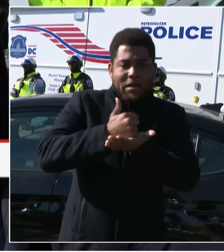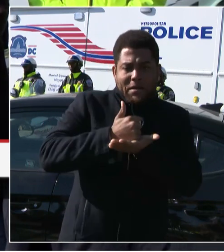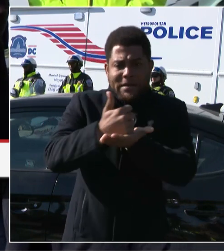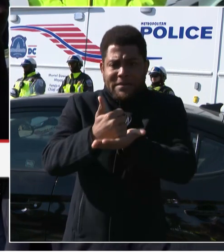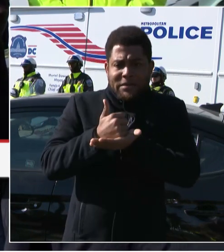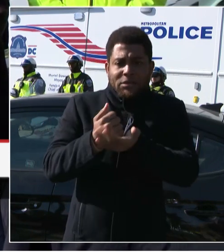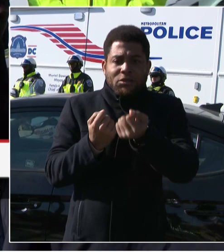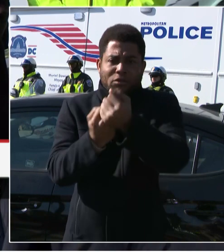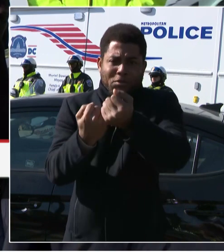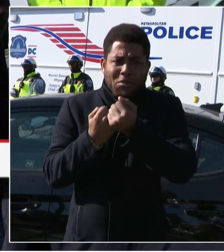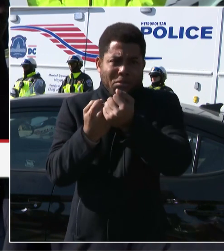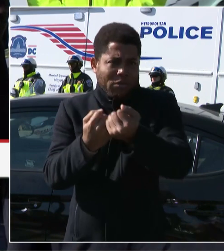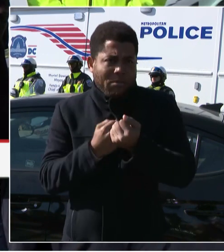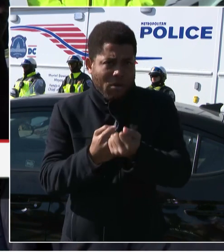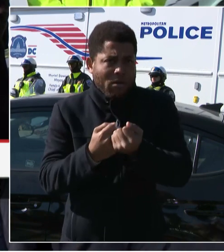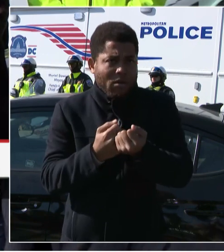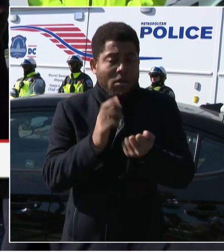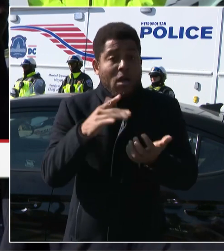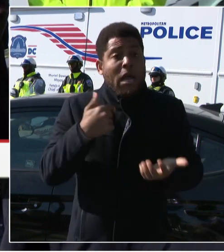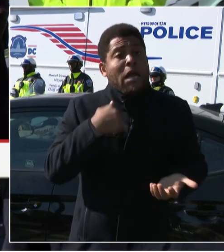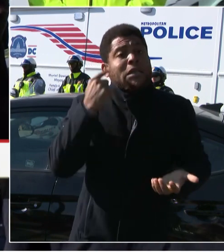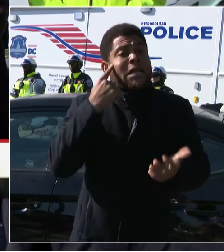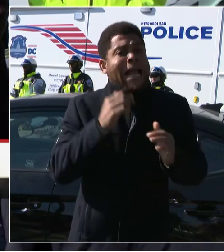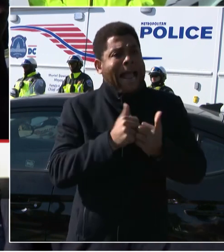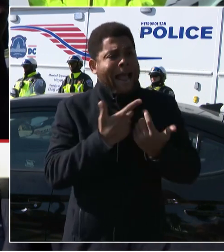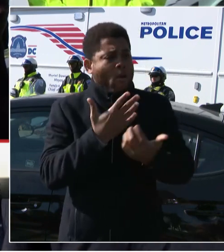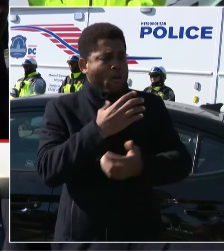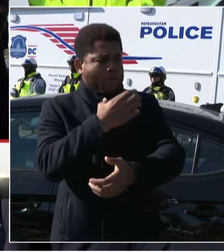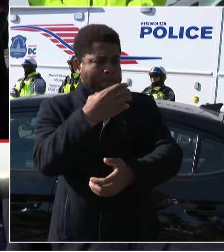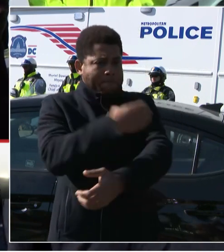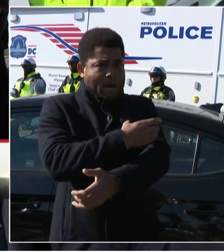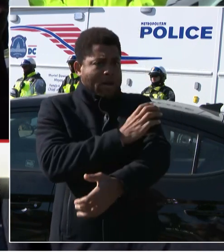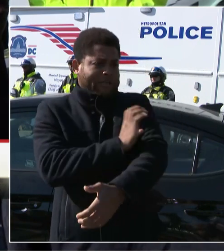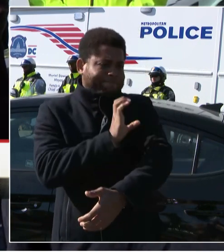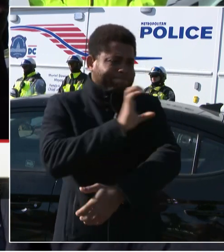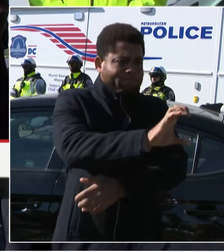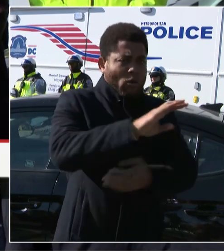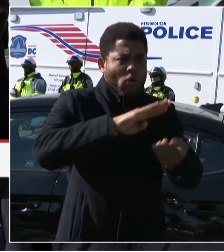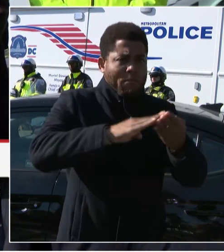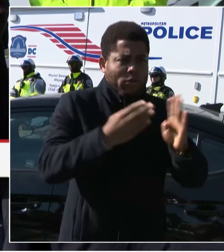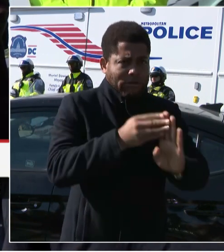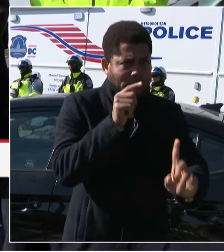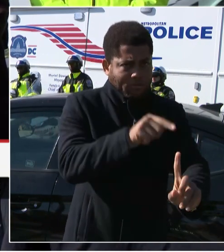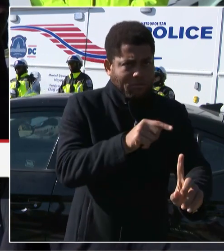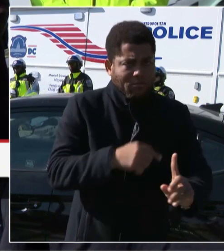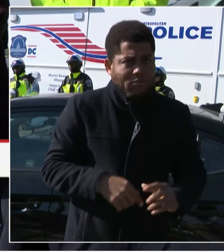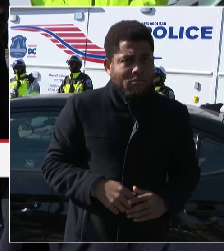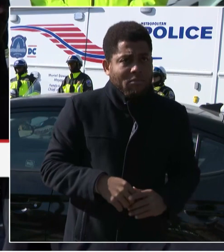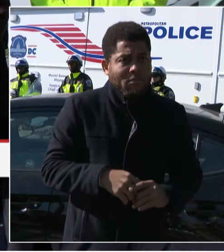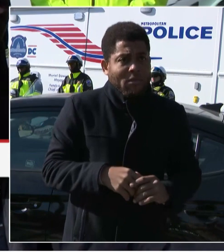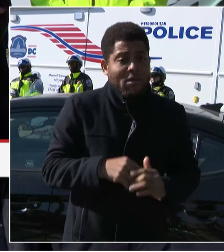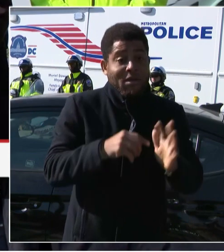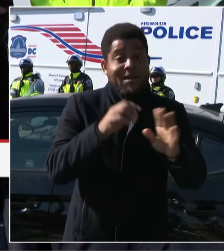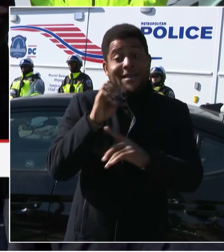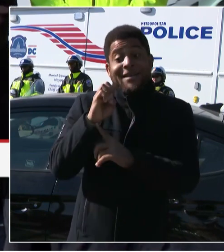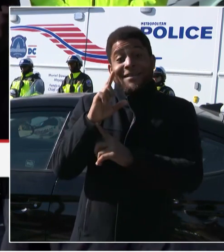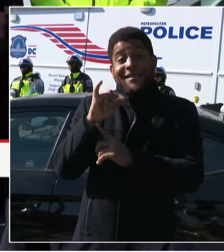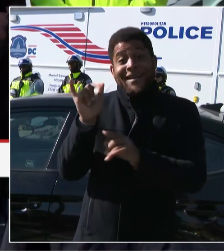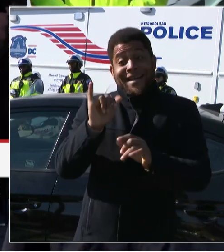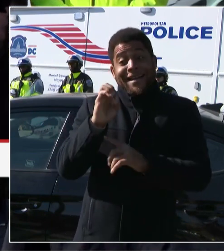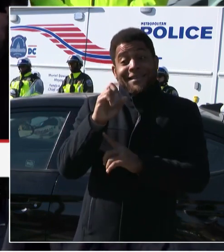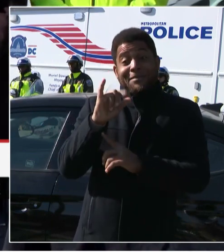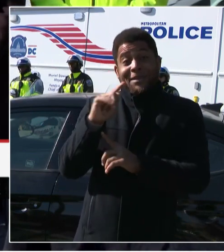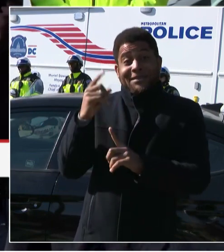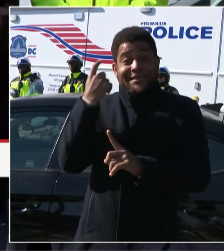ways to empower the community. Elizabeth talked about something that we're doing on our side to stay focused on a